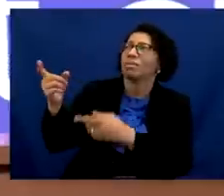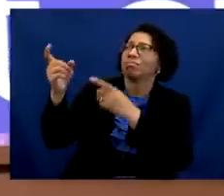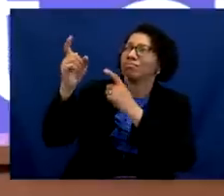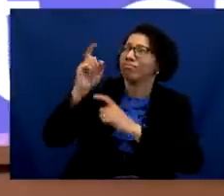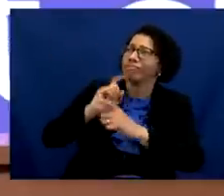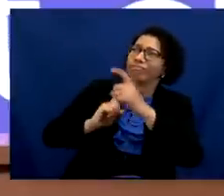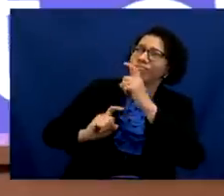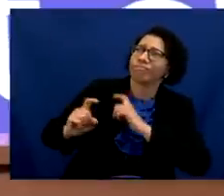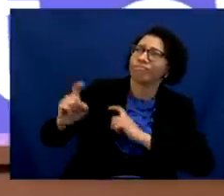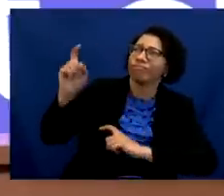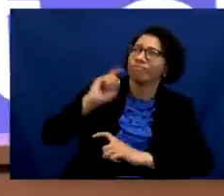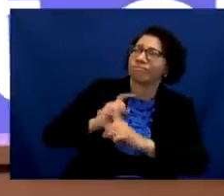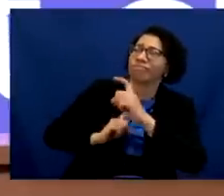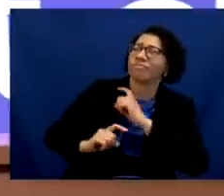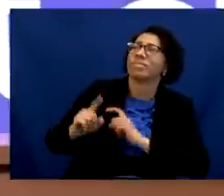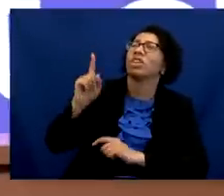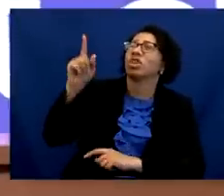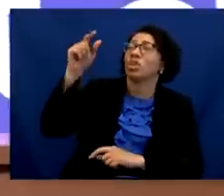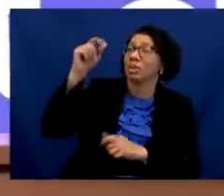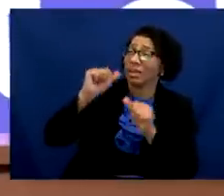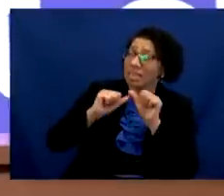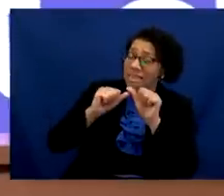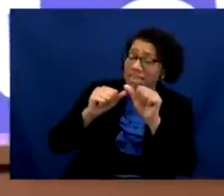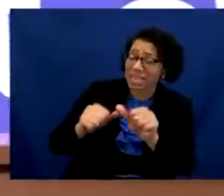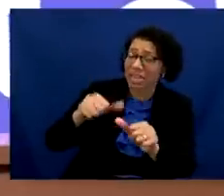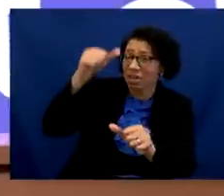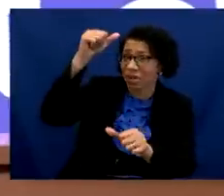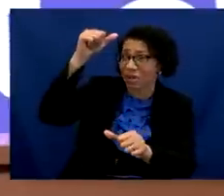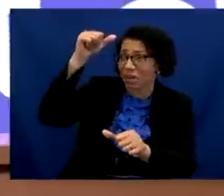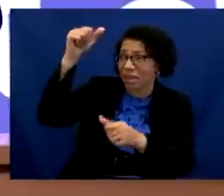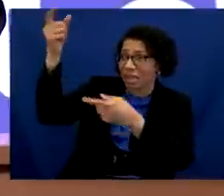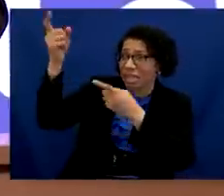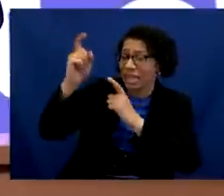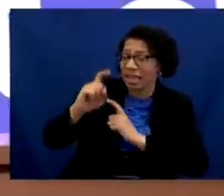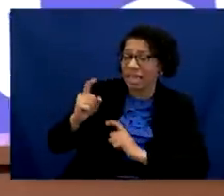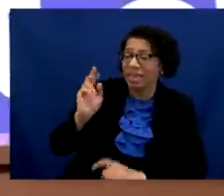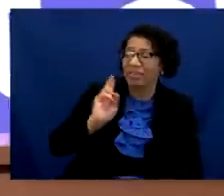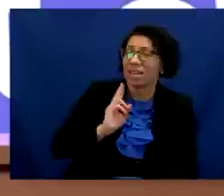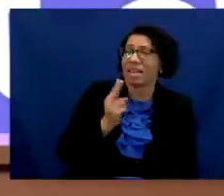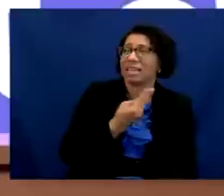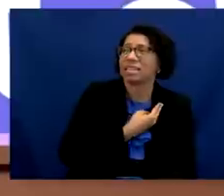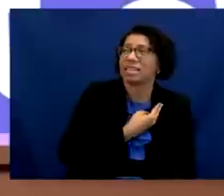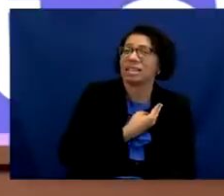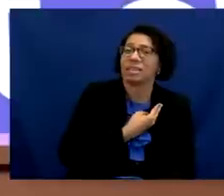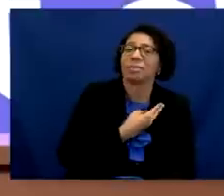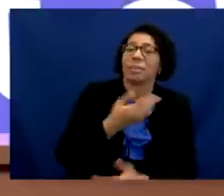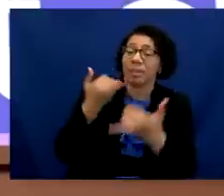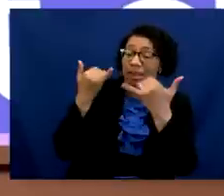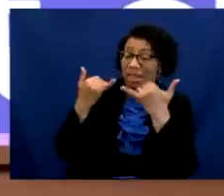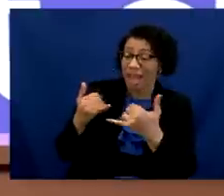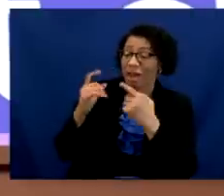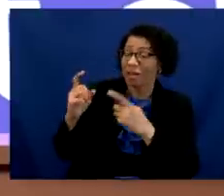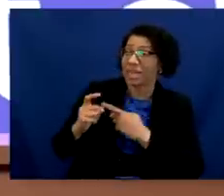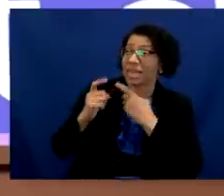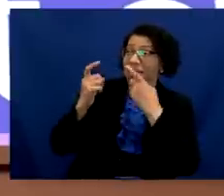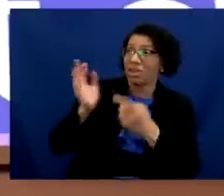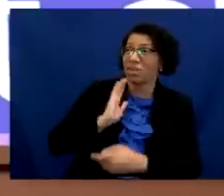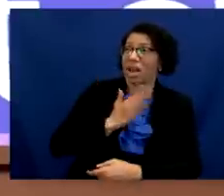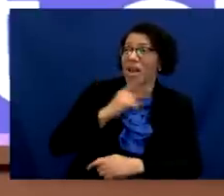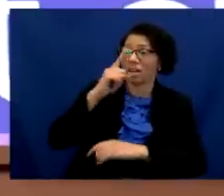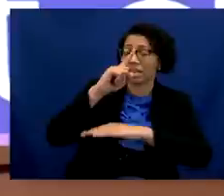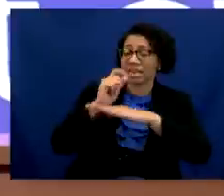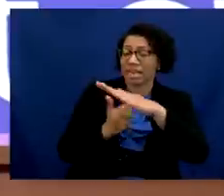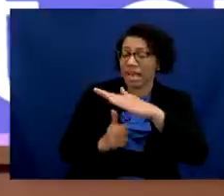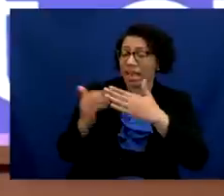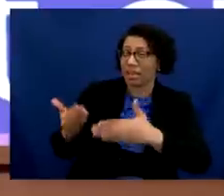us. You've been faithful toward us in every way, and we thank you for it. Now, oh God, we bring to you our tithes and our